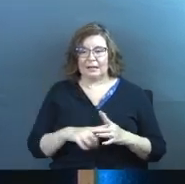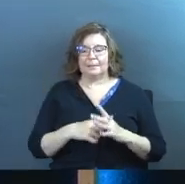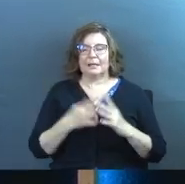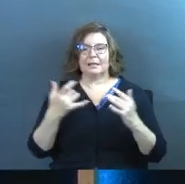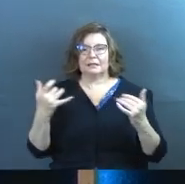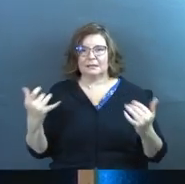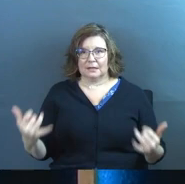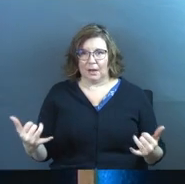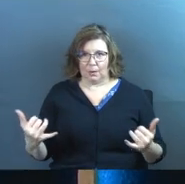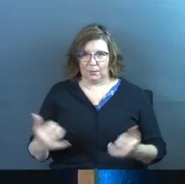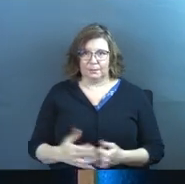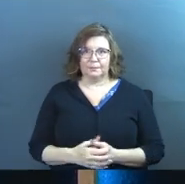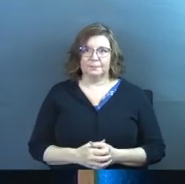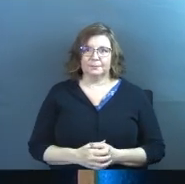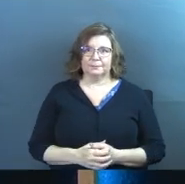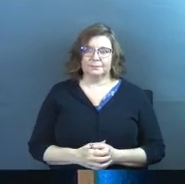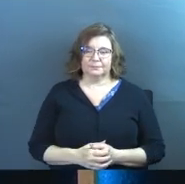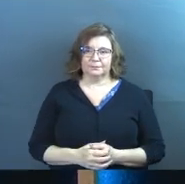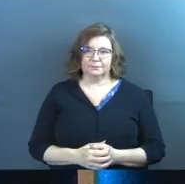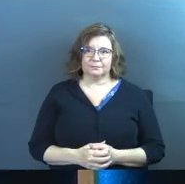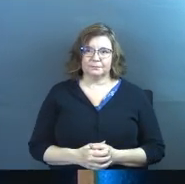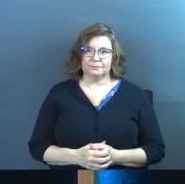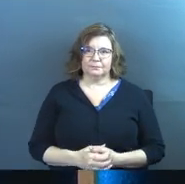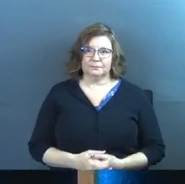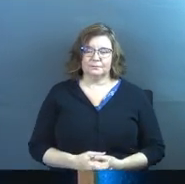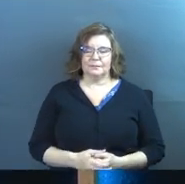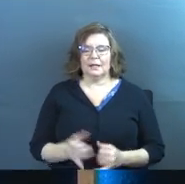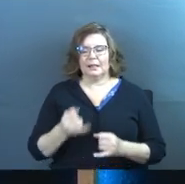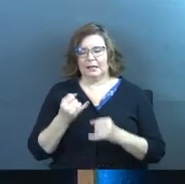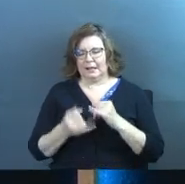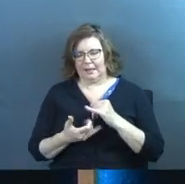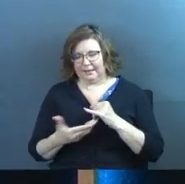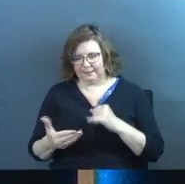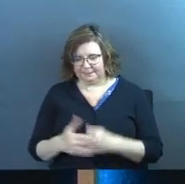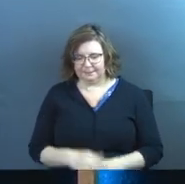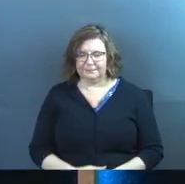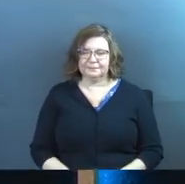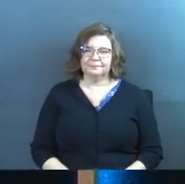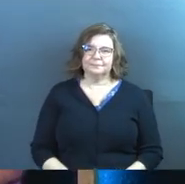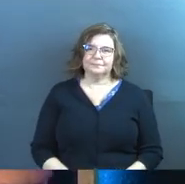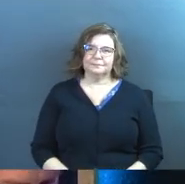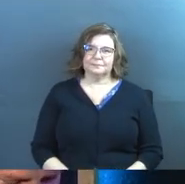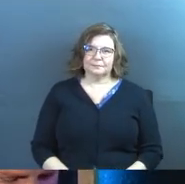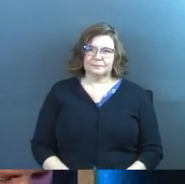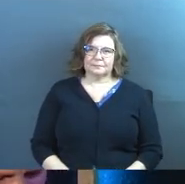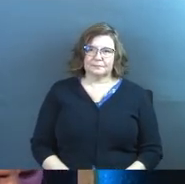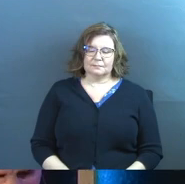begins now. All right, last thing.